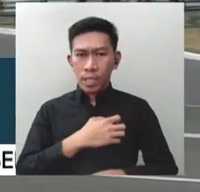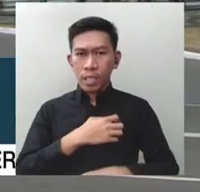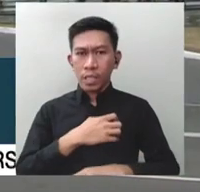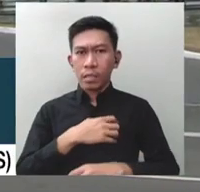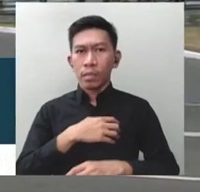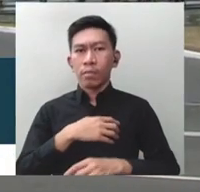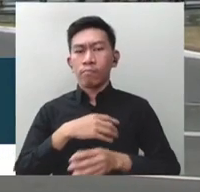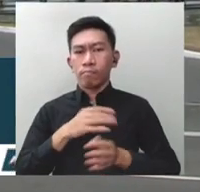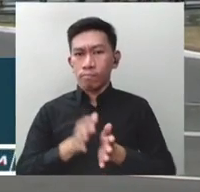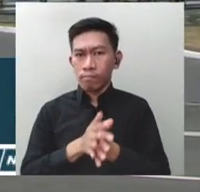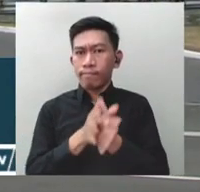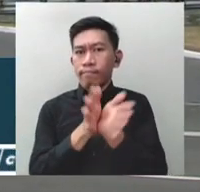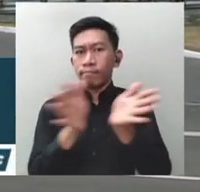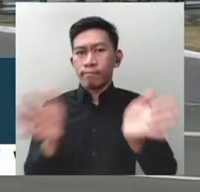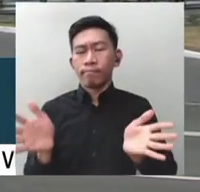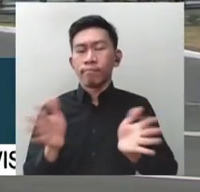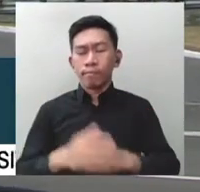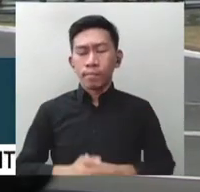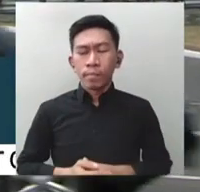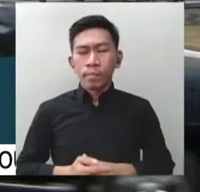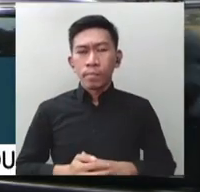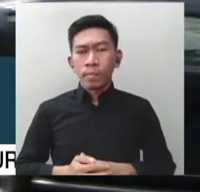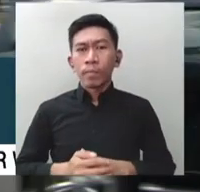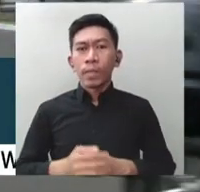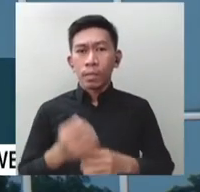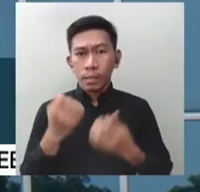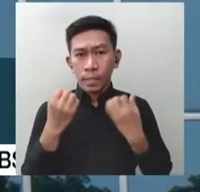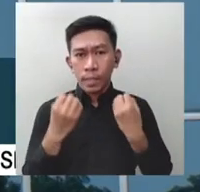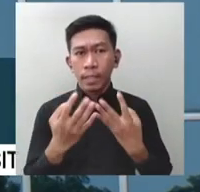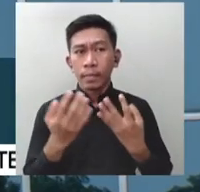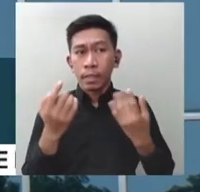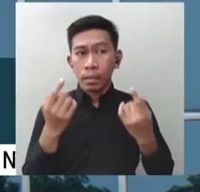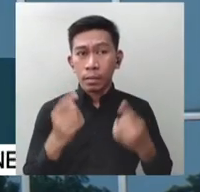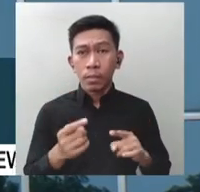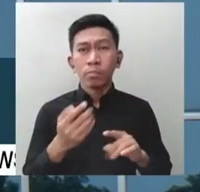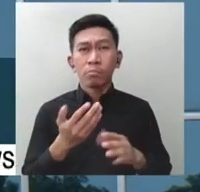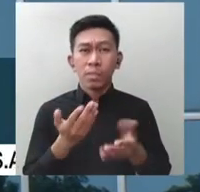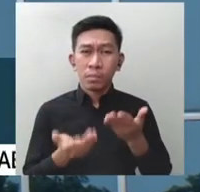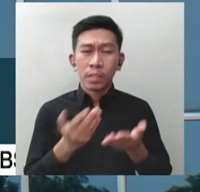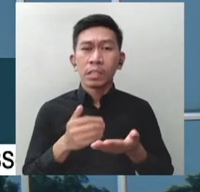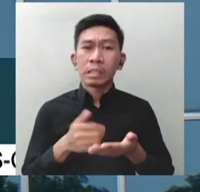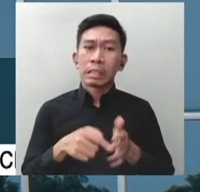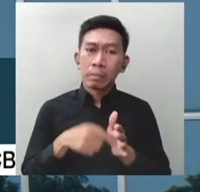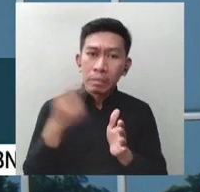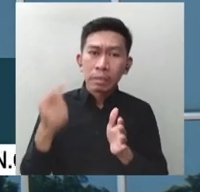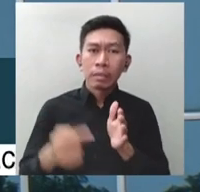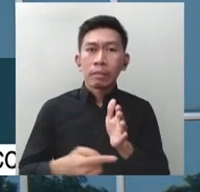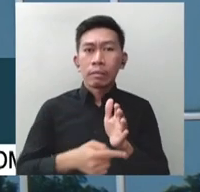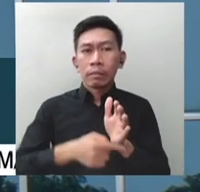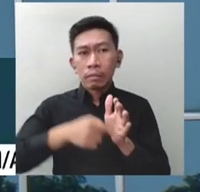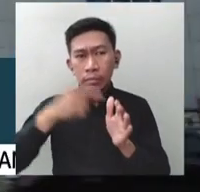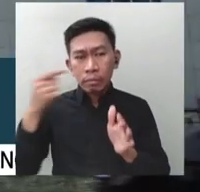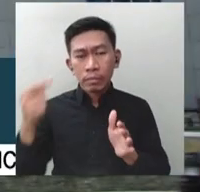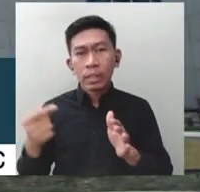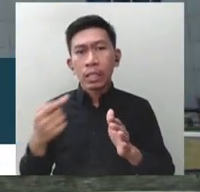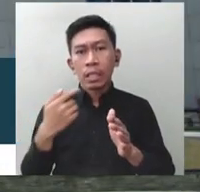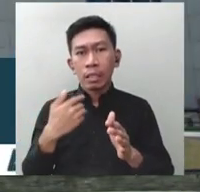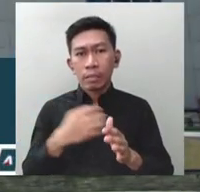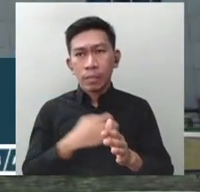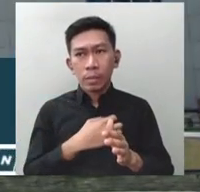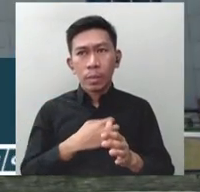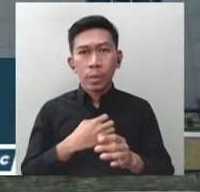earlier, there are instances that there are some instances, police operations of the